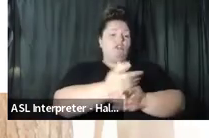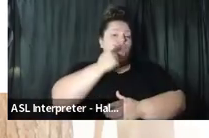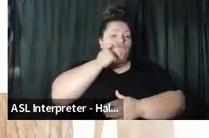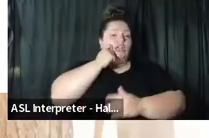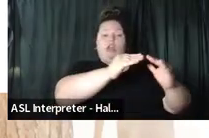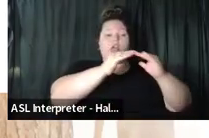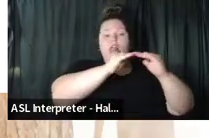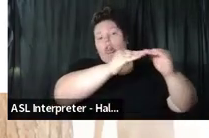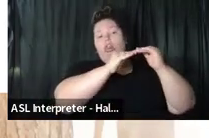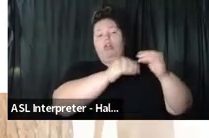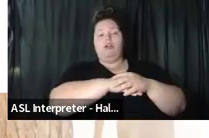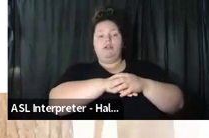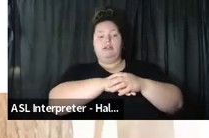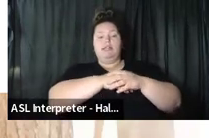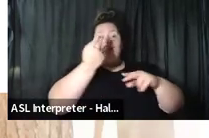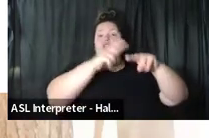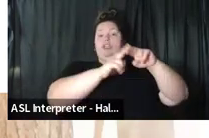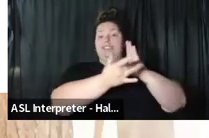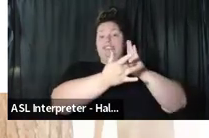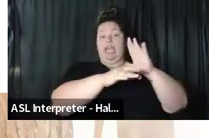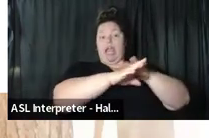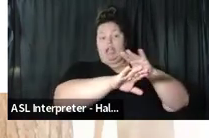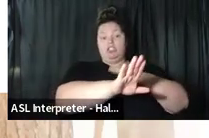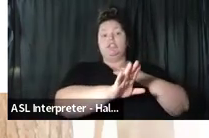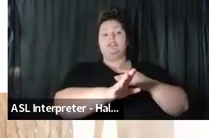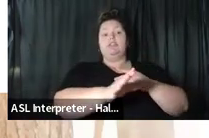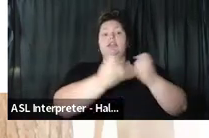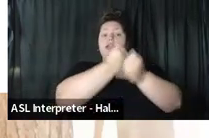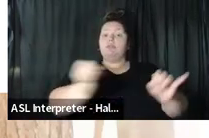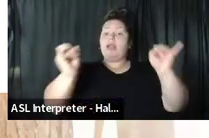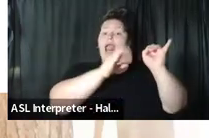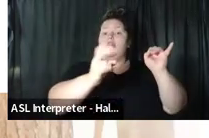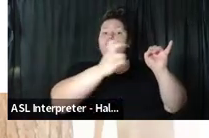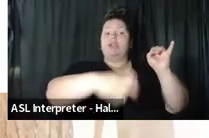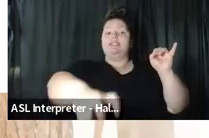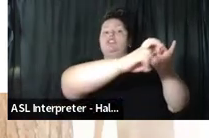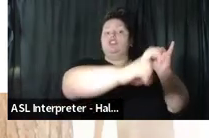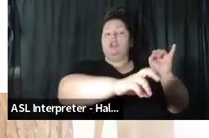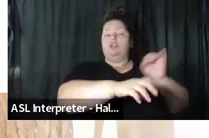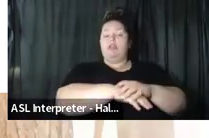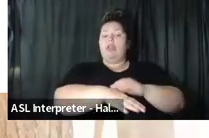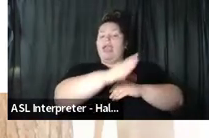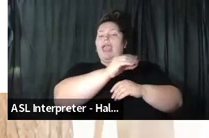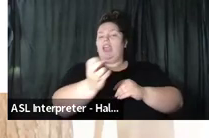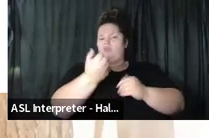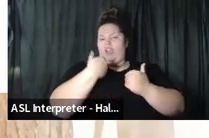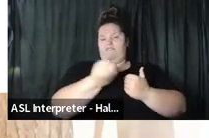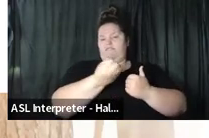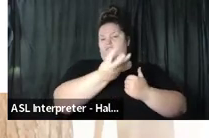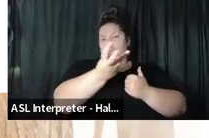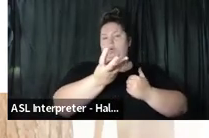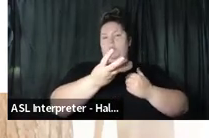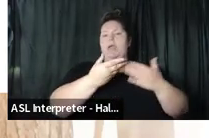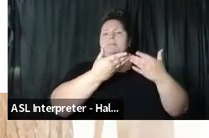big part of our assistive technology program, independence and transitioning. And then also we have a few public health initiatives